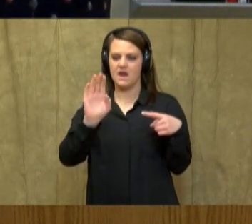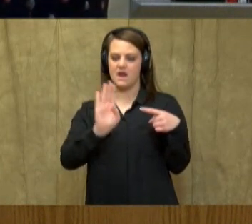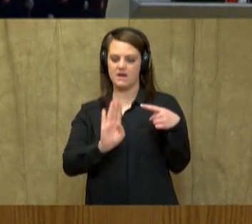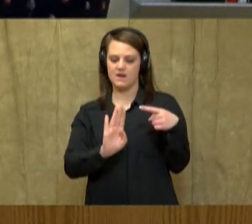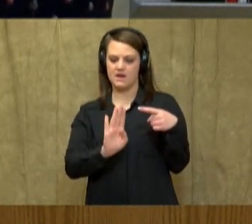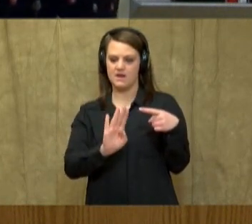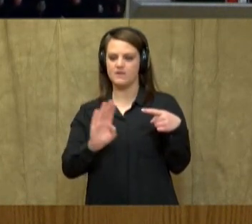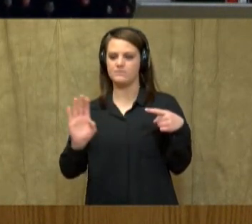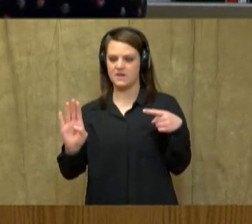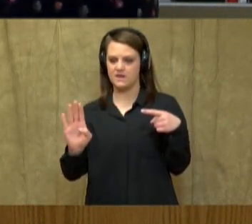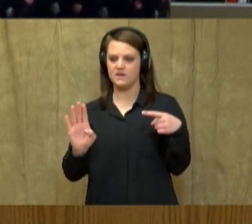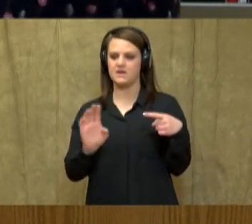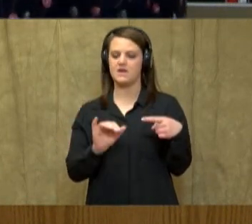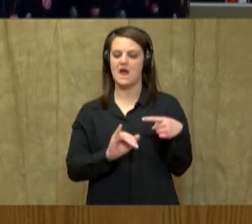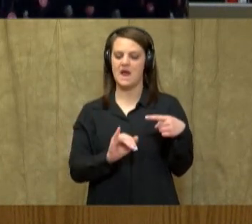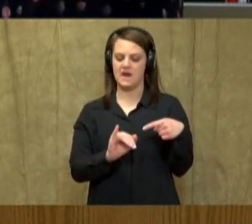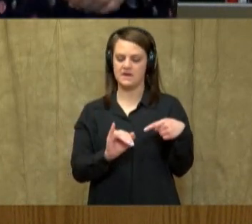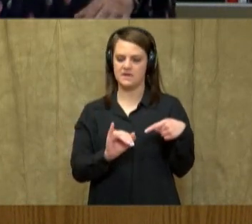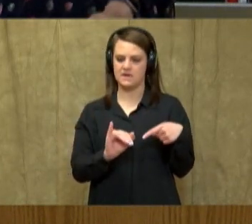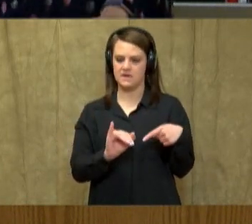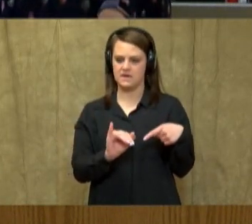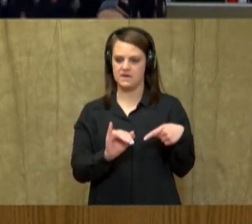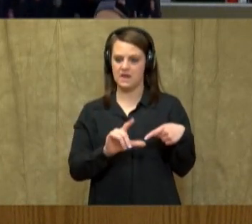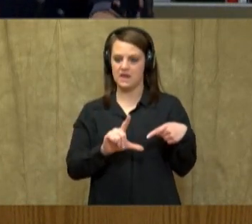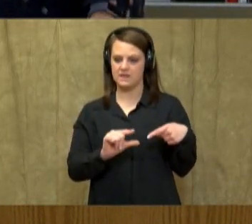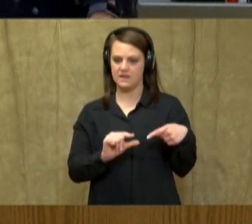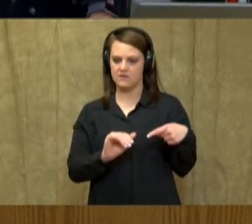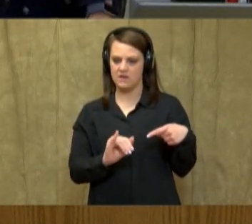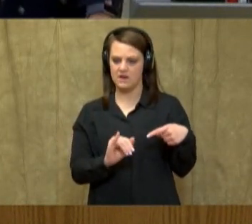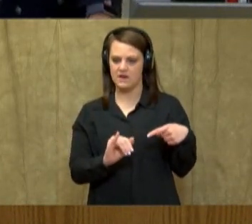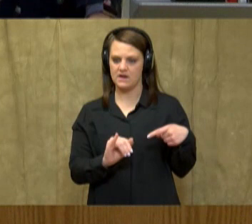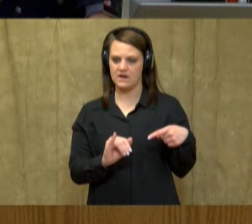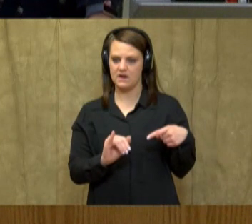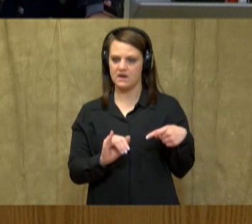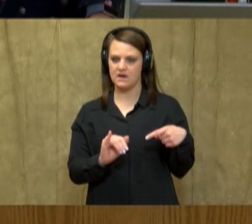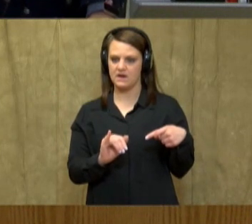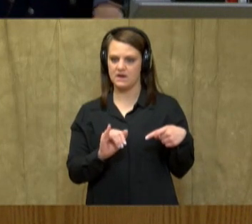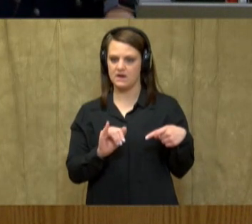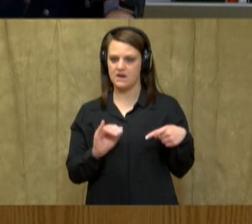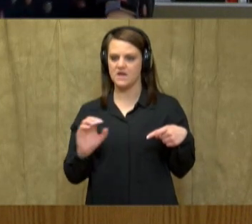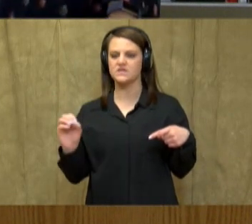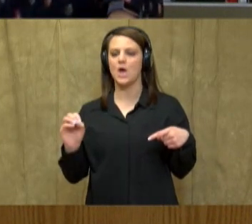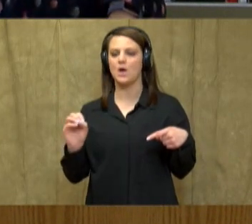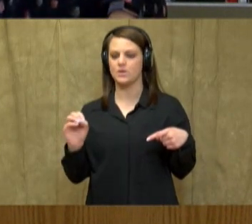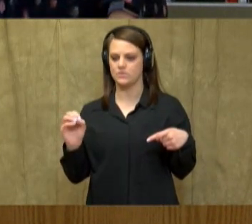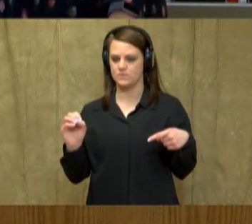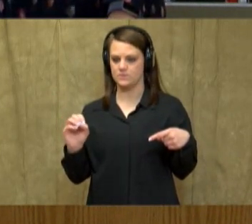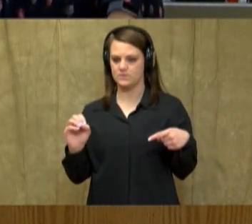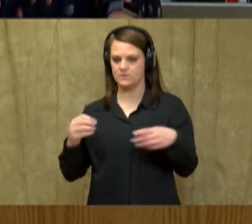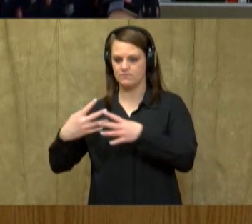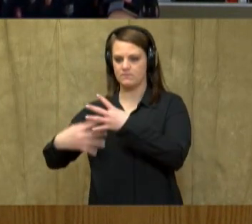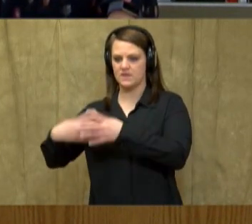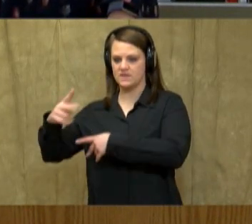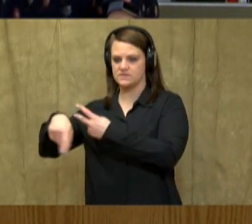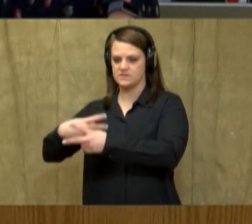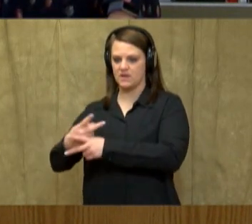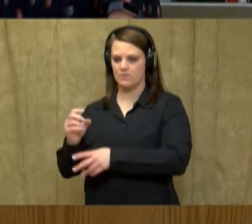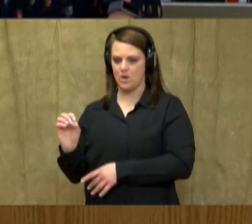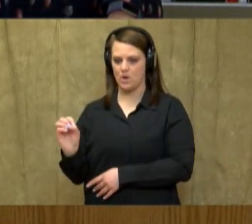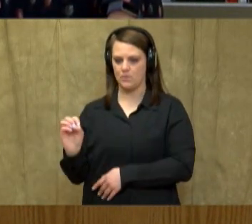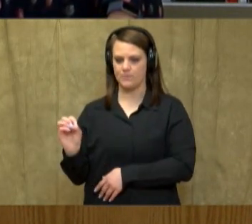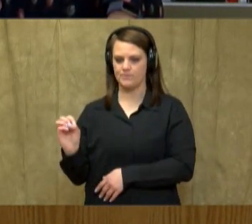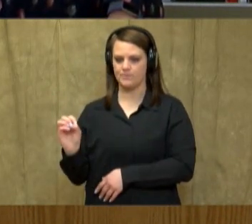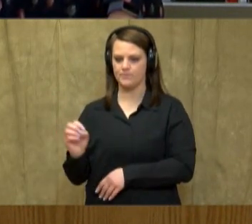is for B, and I, in this case, little I is for your O phenotype or O blood